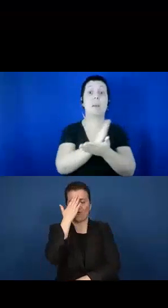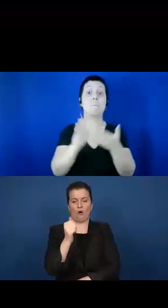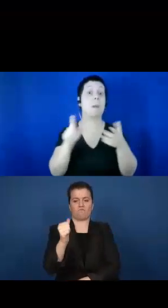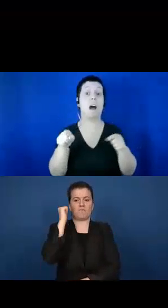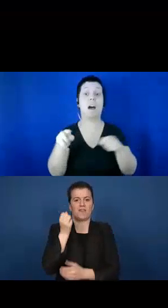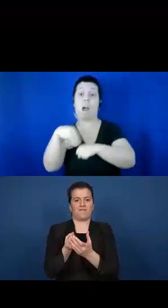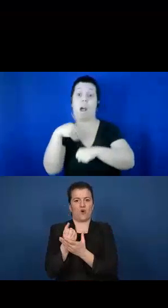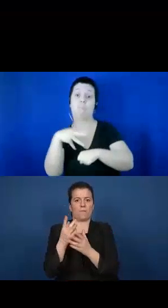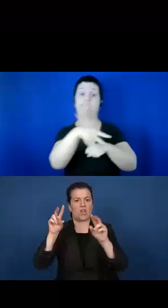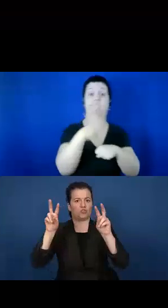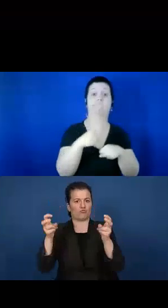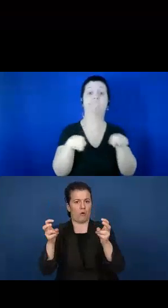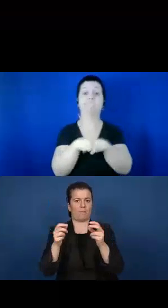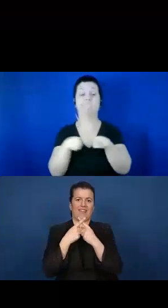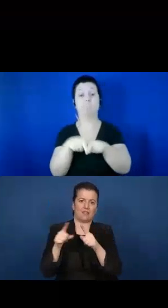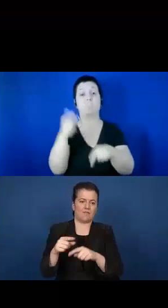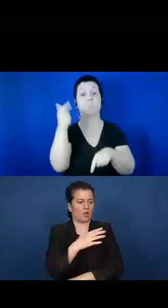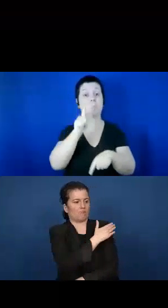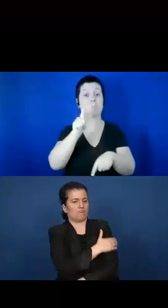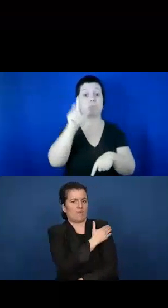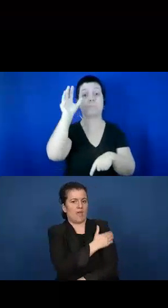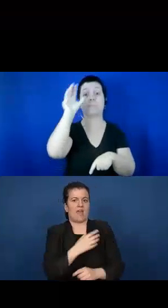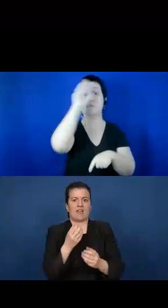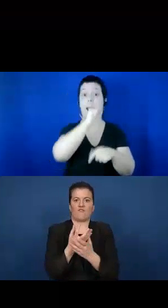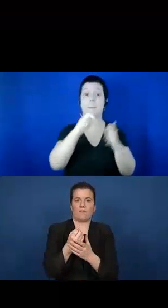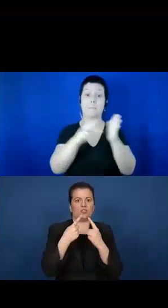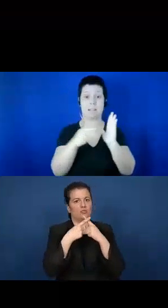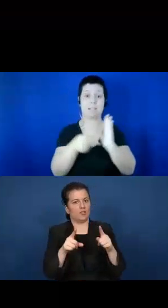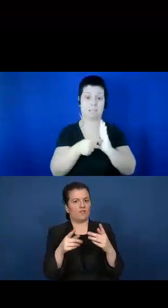messages and also to learn what they may mean.